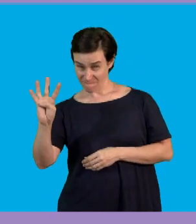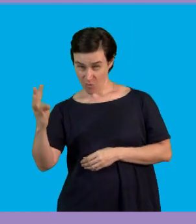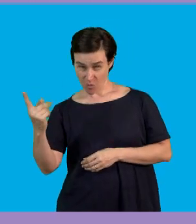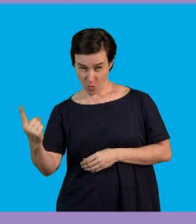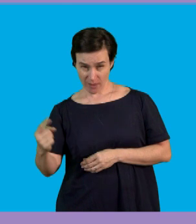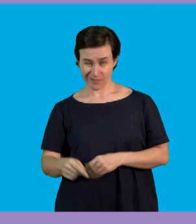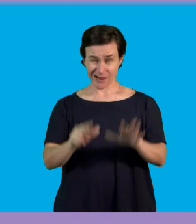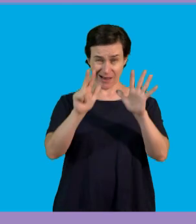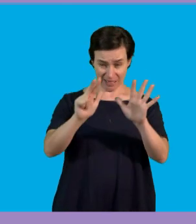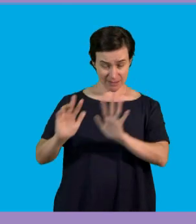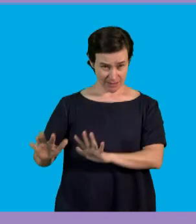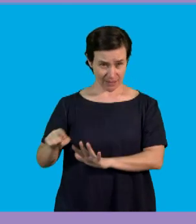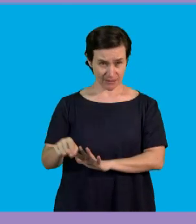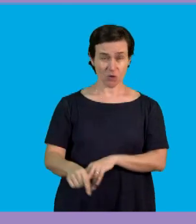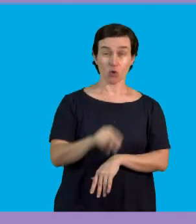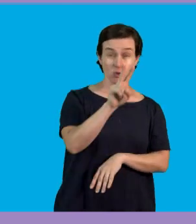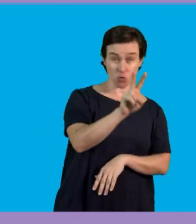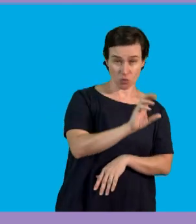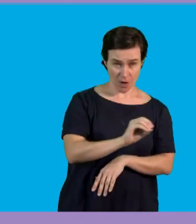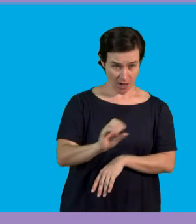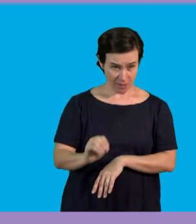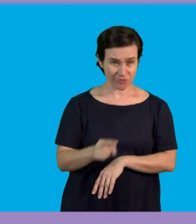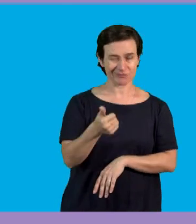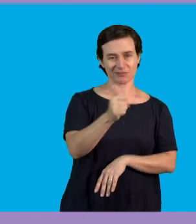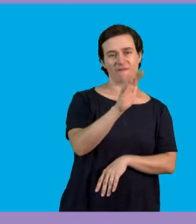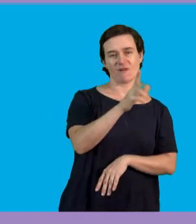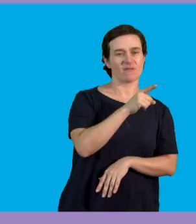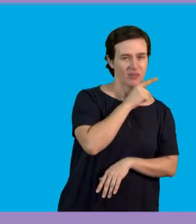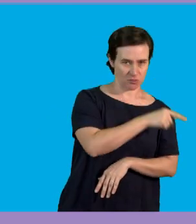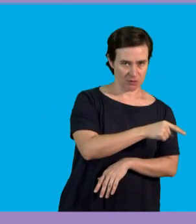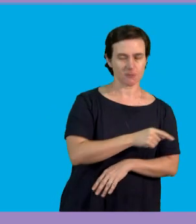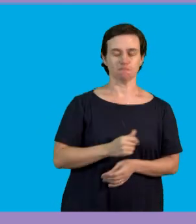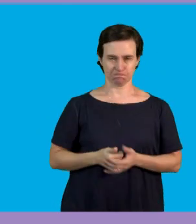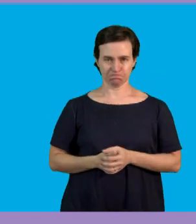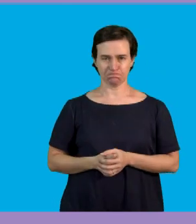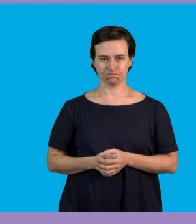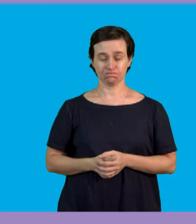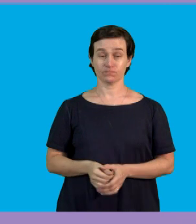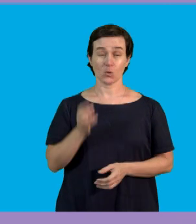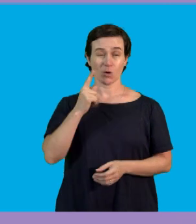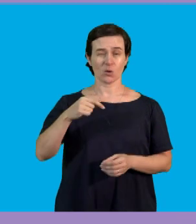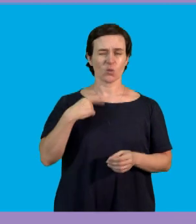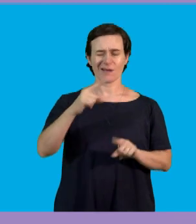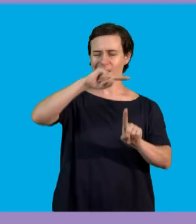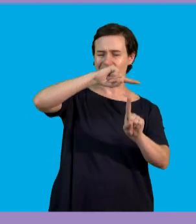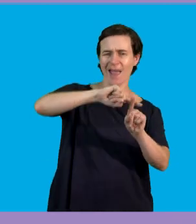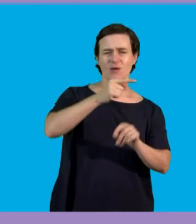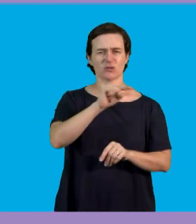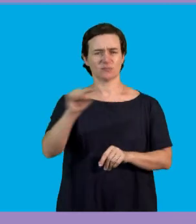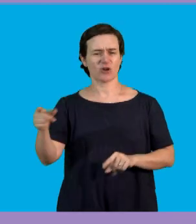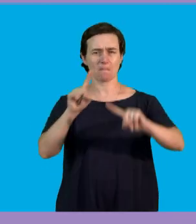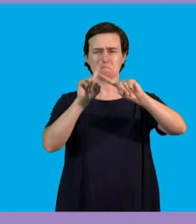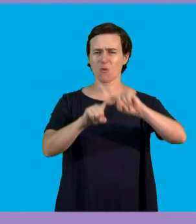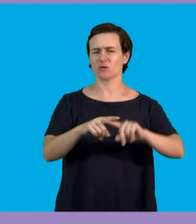2 hundreds, and we have 5 thousands. So when we add, subtract, and multiply using